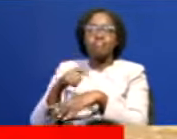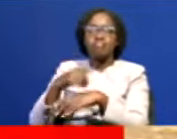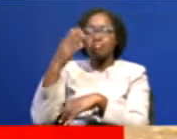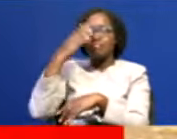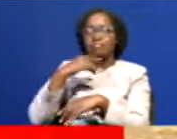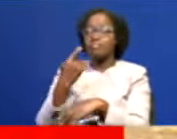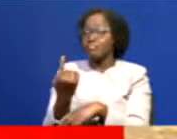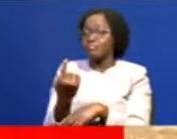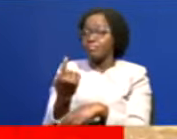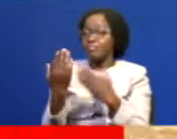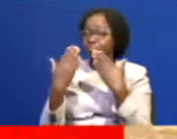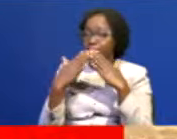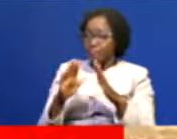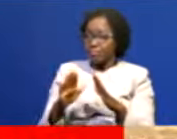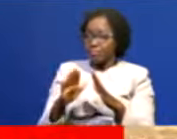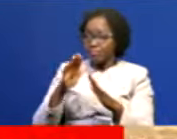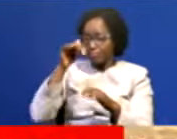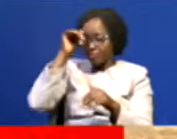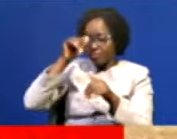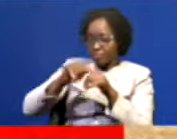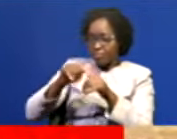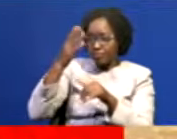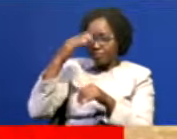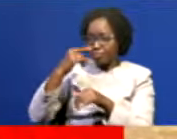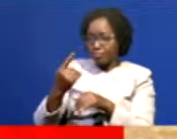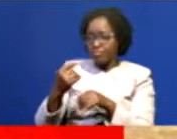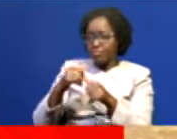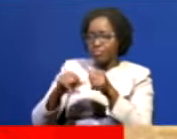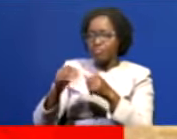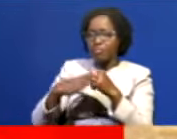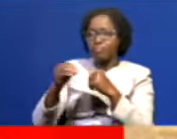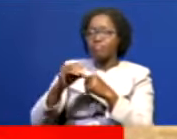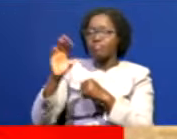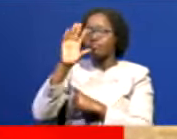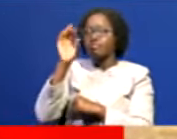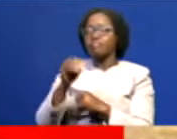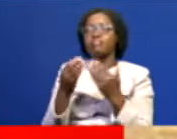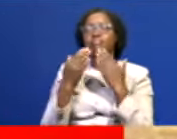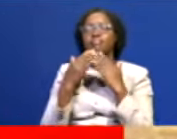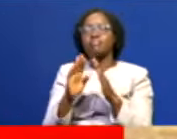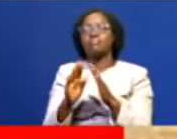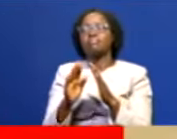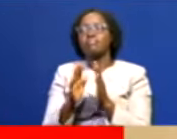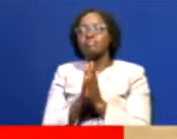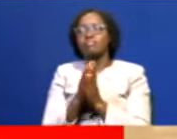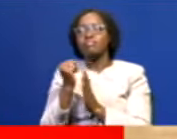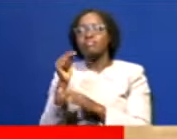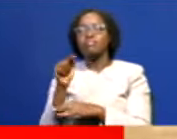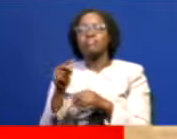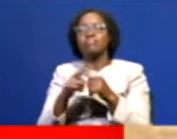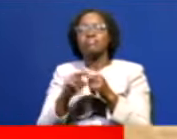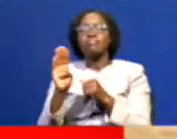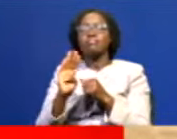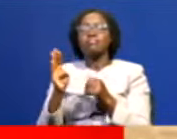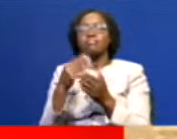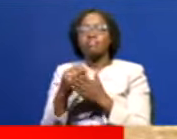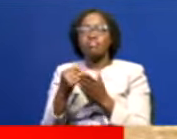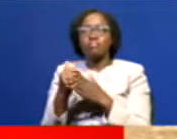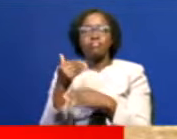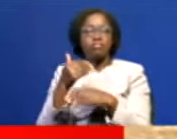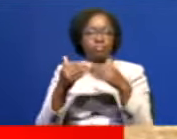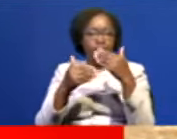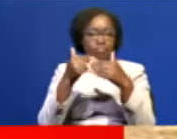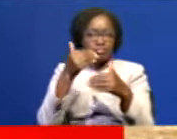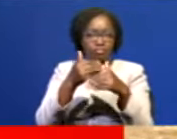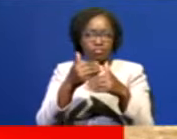one is complete. Remember, phase one is about 90% complete. Now, 5.7 billion shillings for the